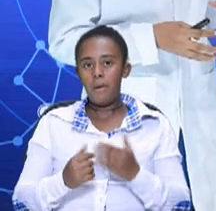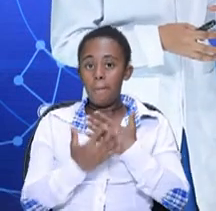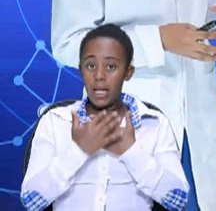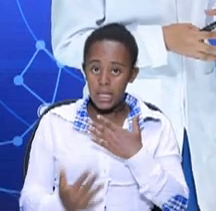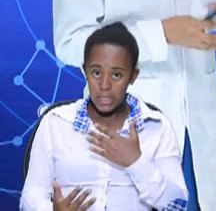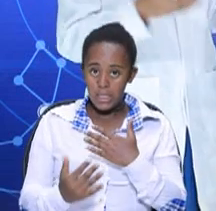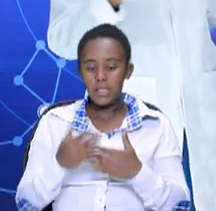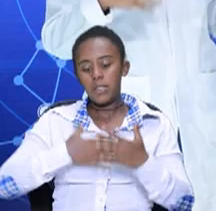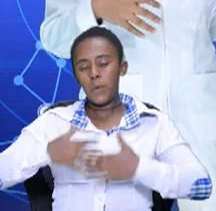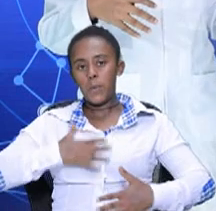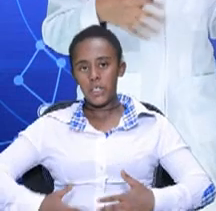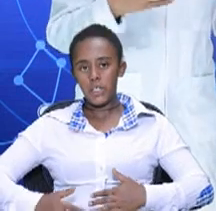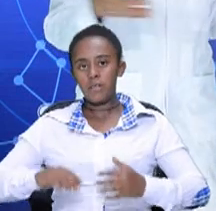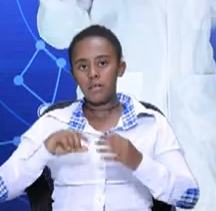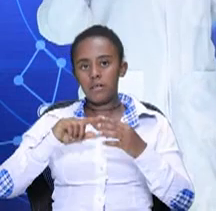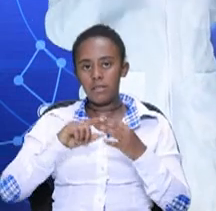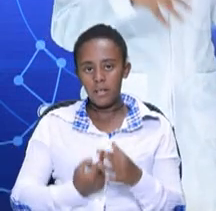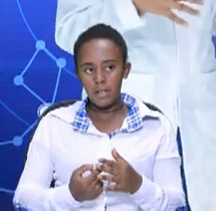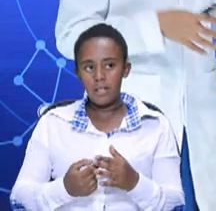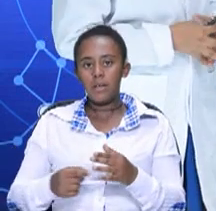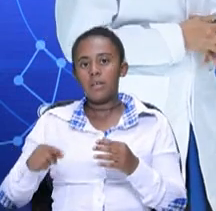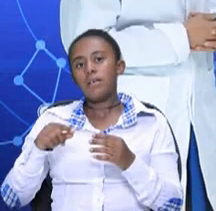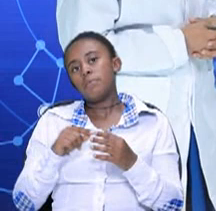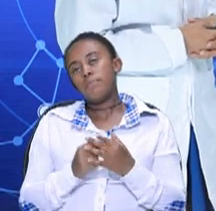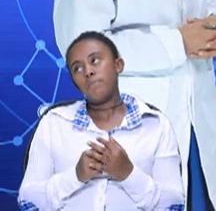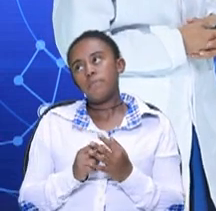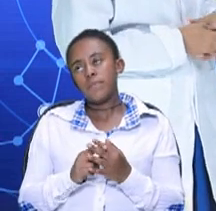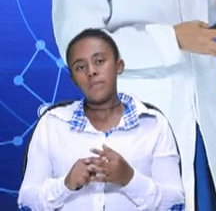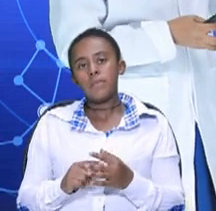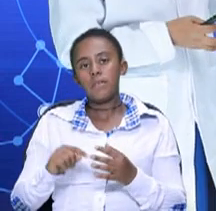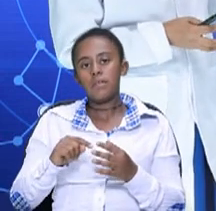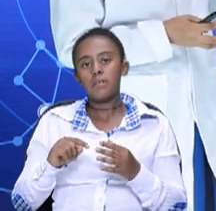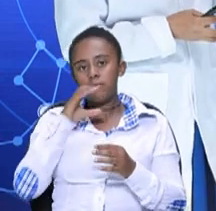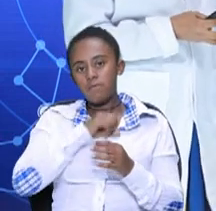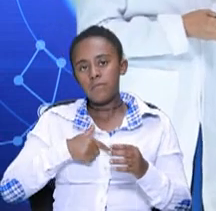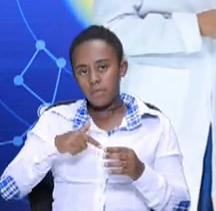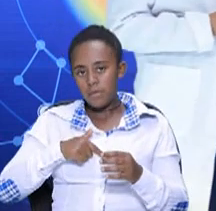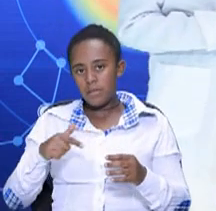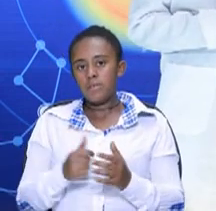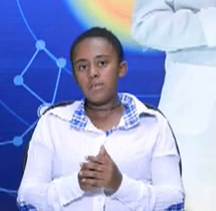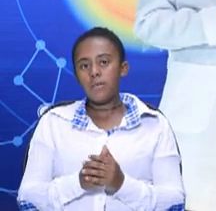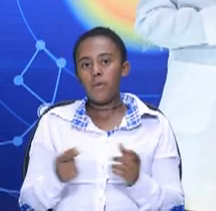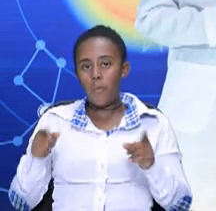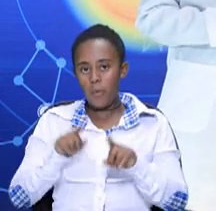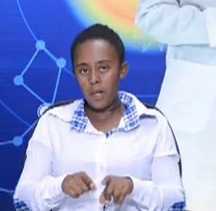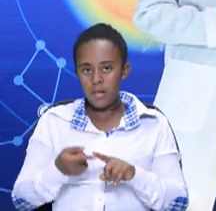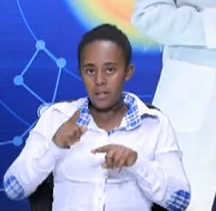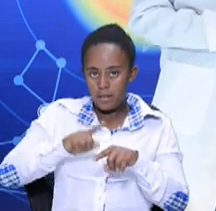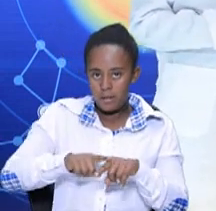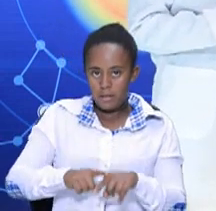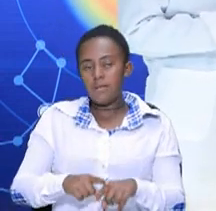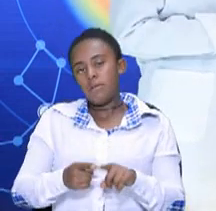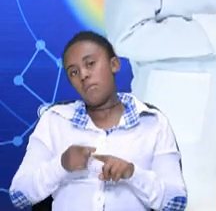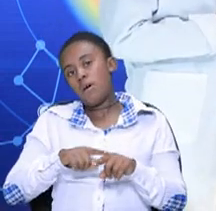starts in our heart and it ends up in our heart. And when blood returns back